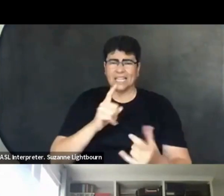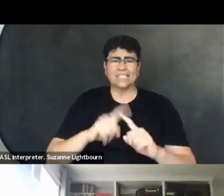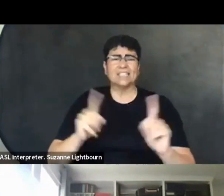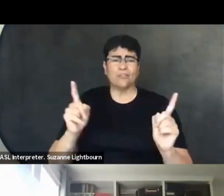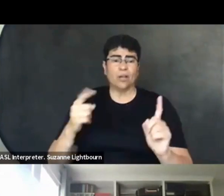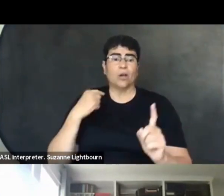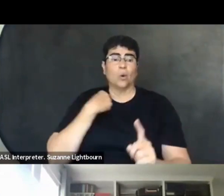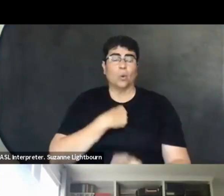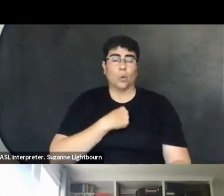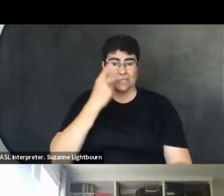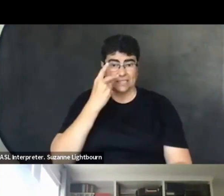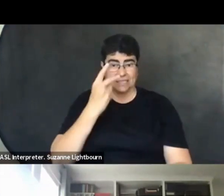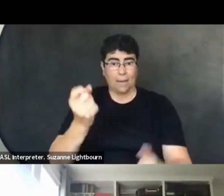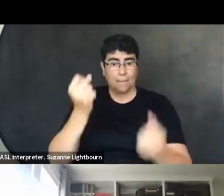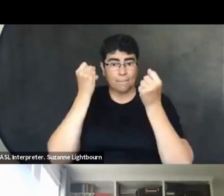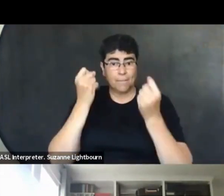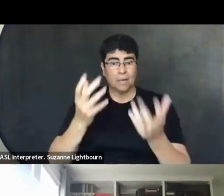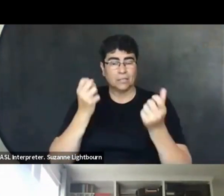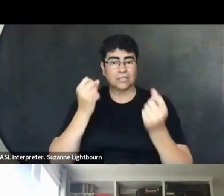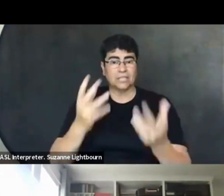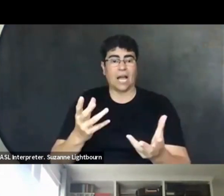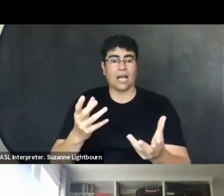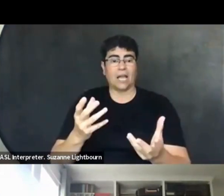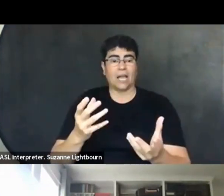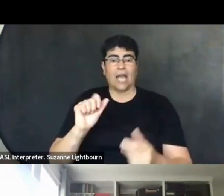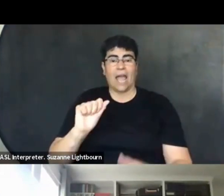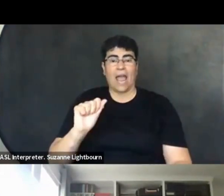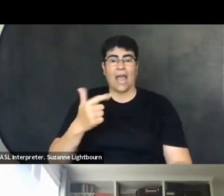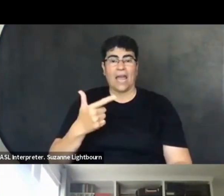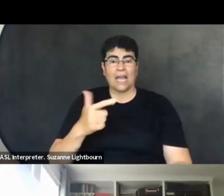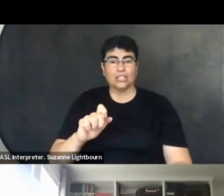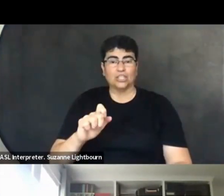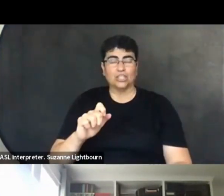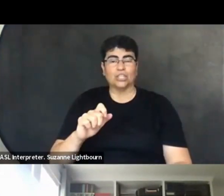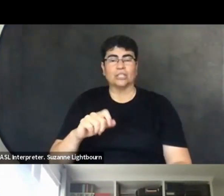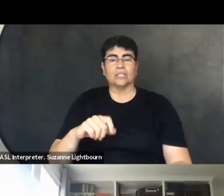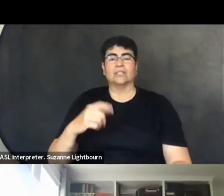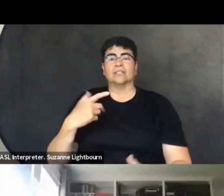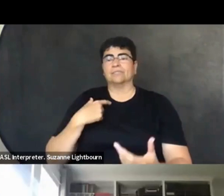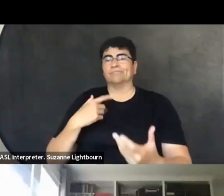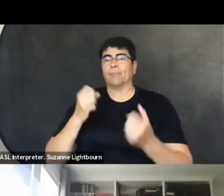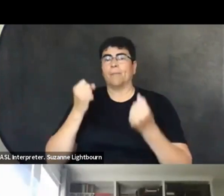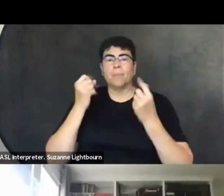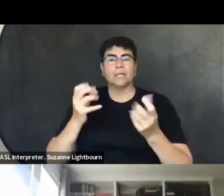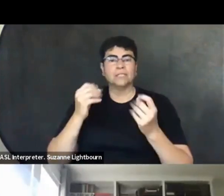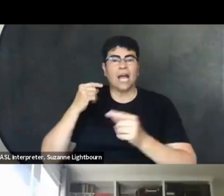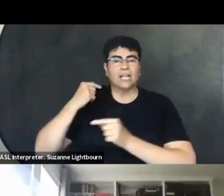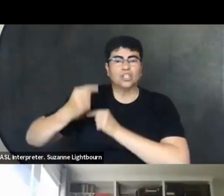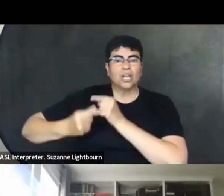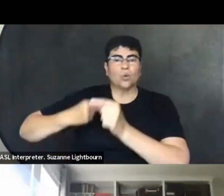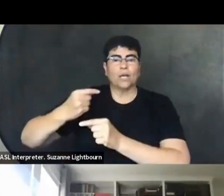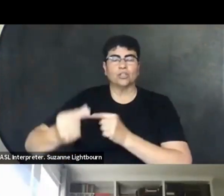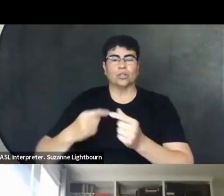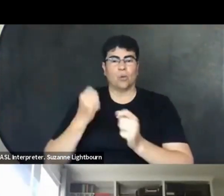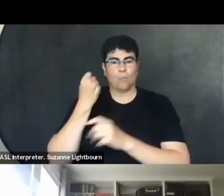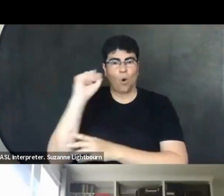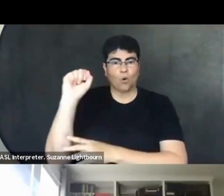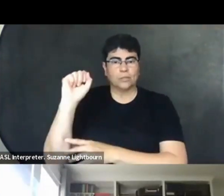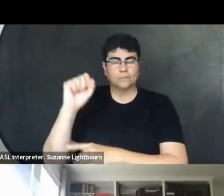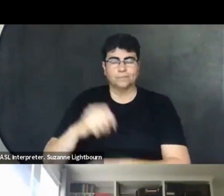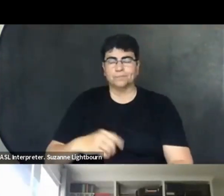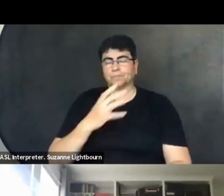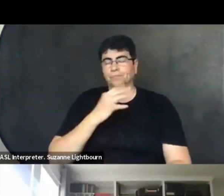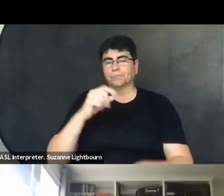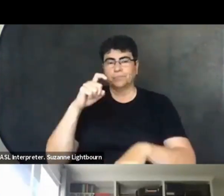We're seeing a multi-racial, multi-age, multi-generational protest. And the time